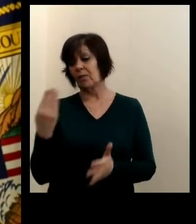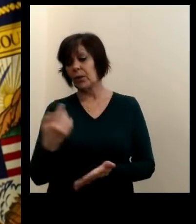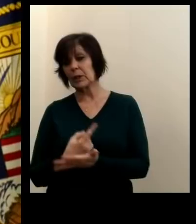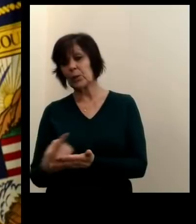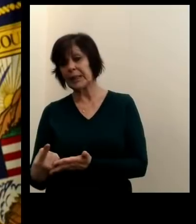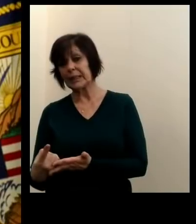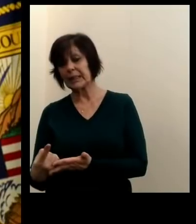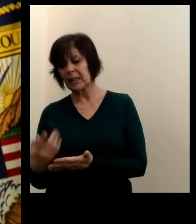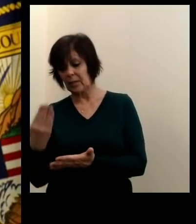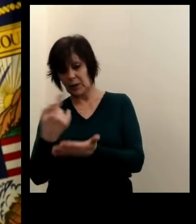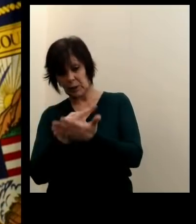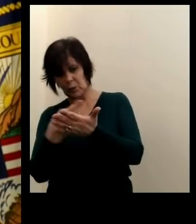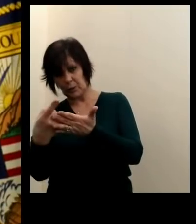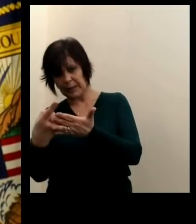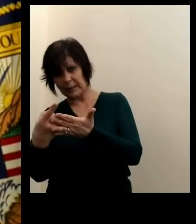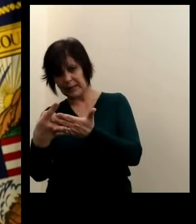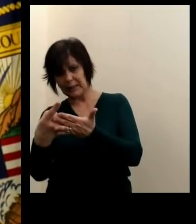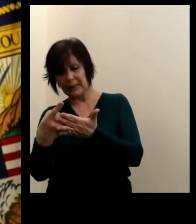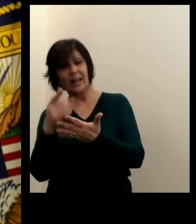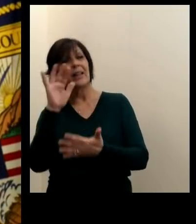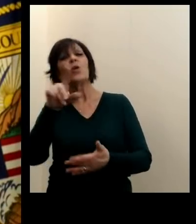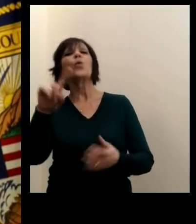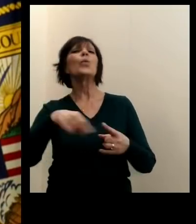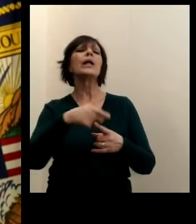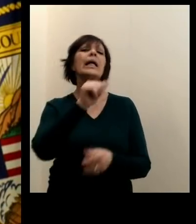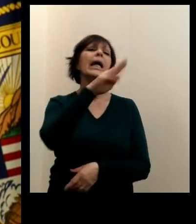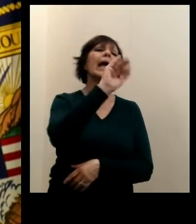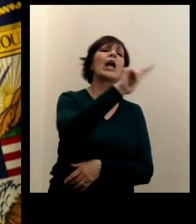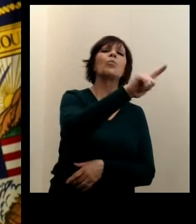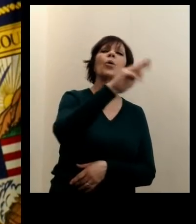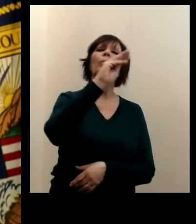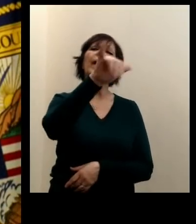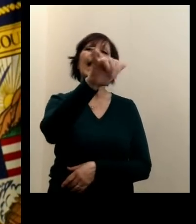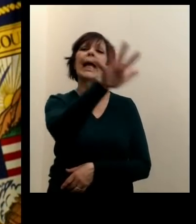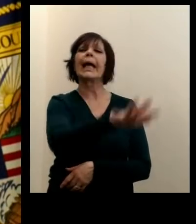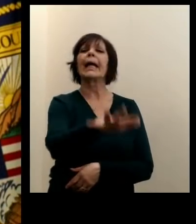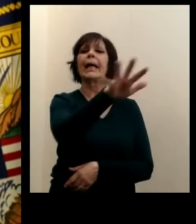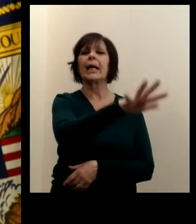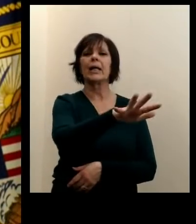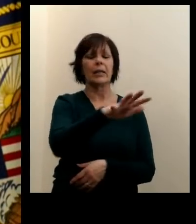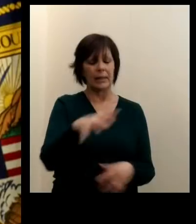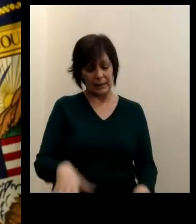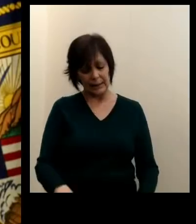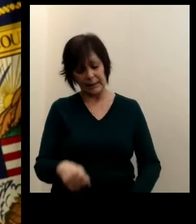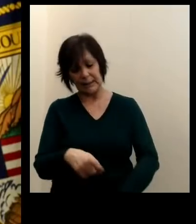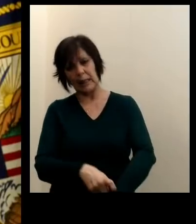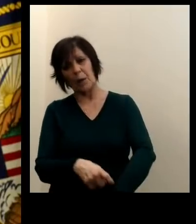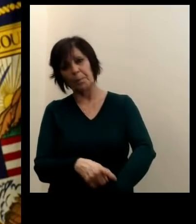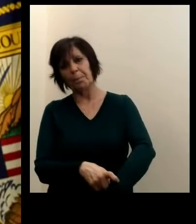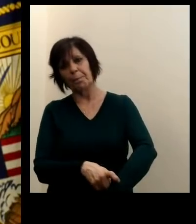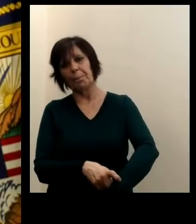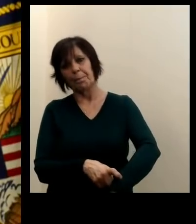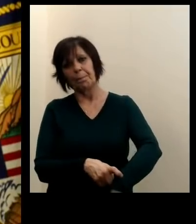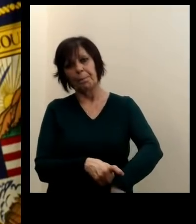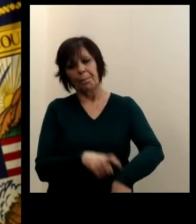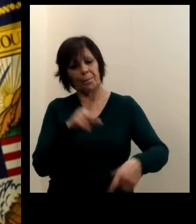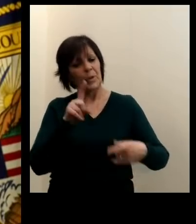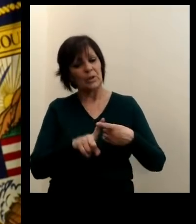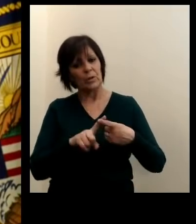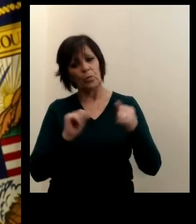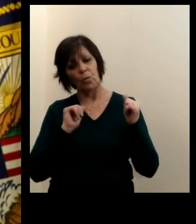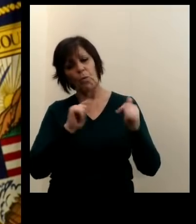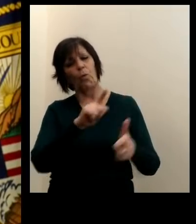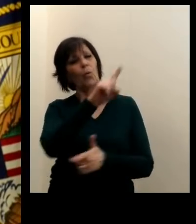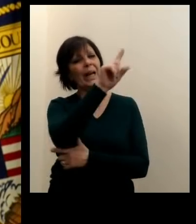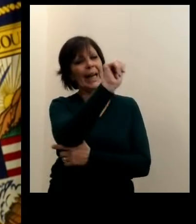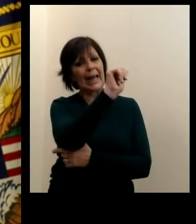14 weeks is in April to early May. It's going to take a lot of time before we get everybody in the 1A